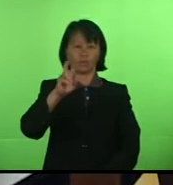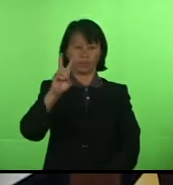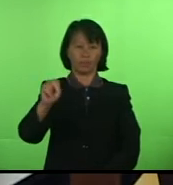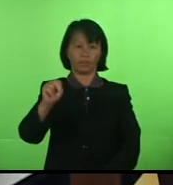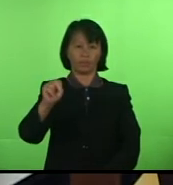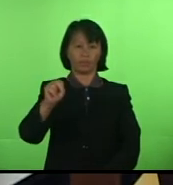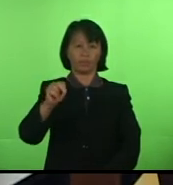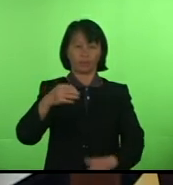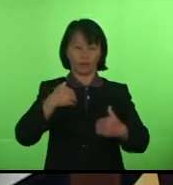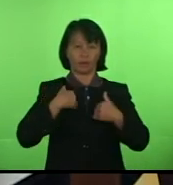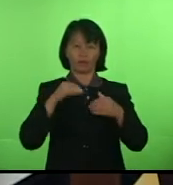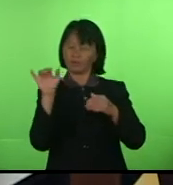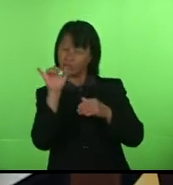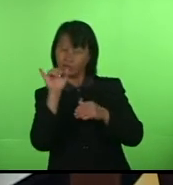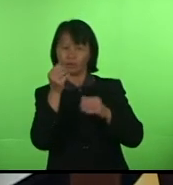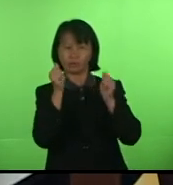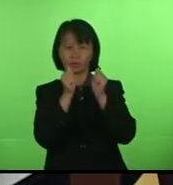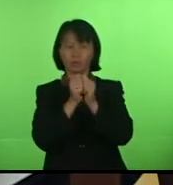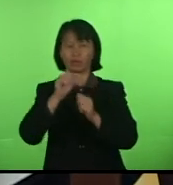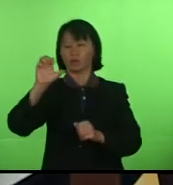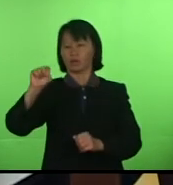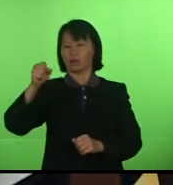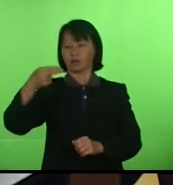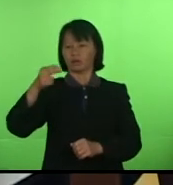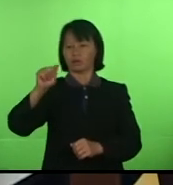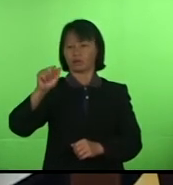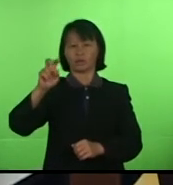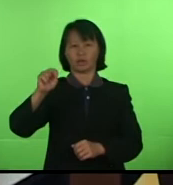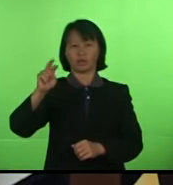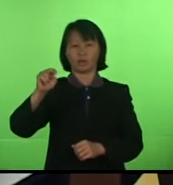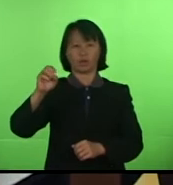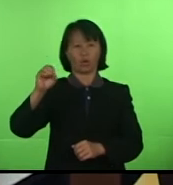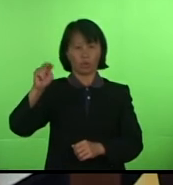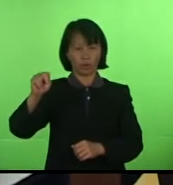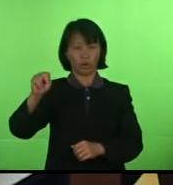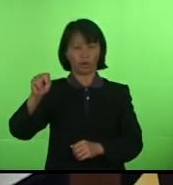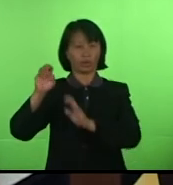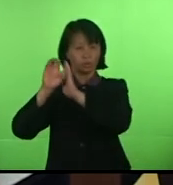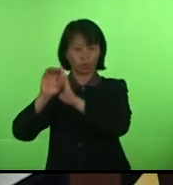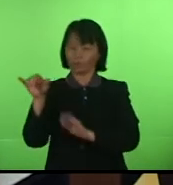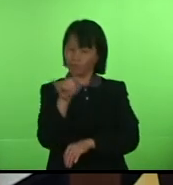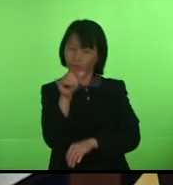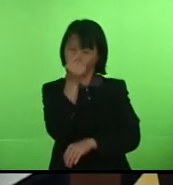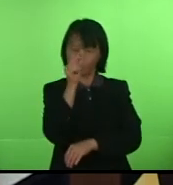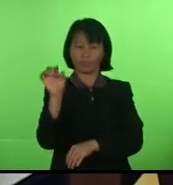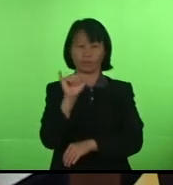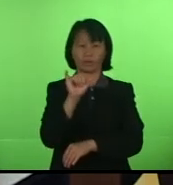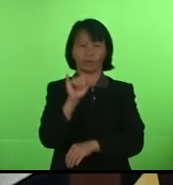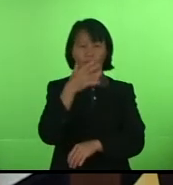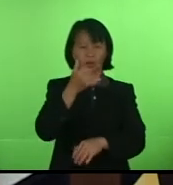and gentlemen, his model still fails to take into account that learning that goes into